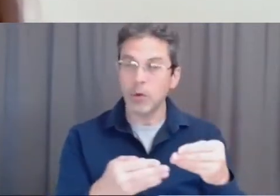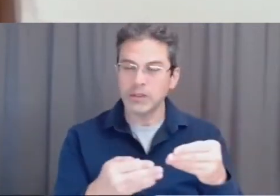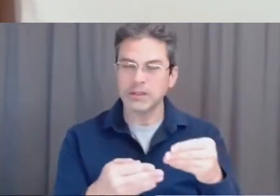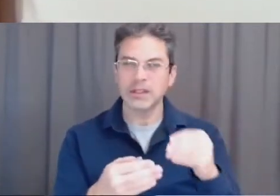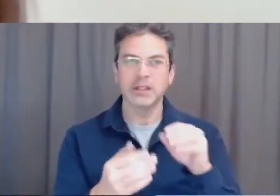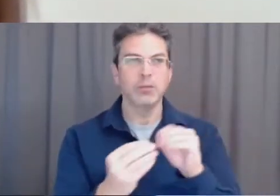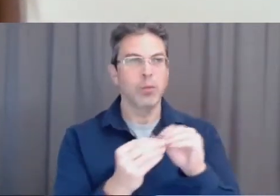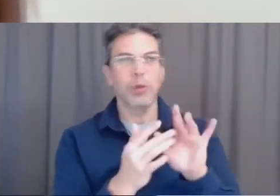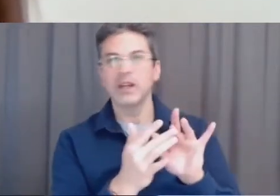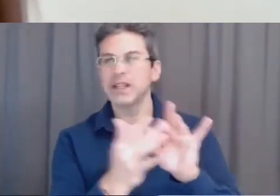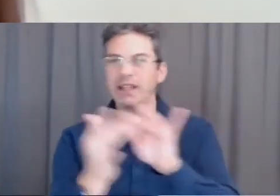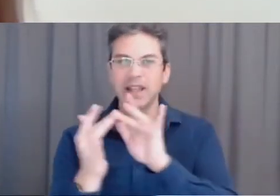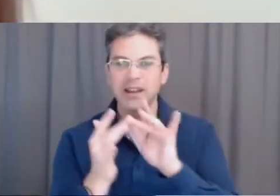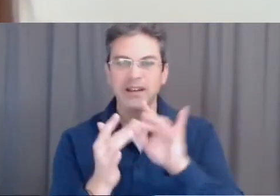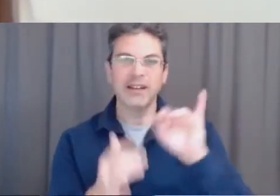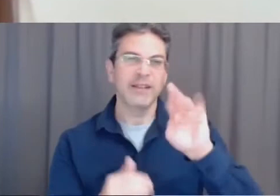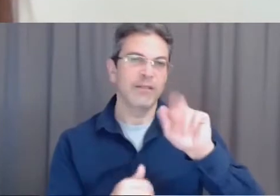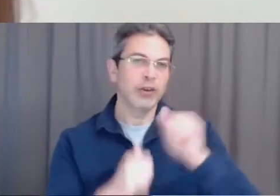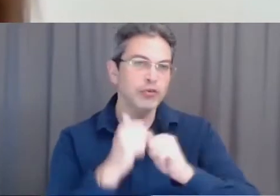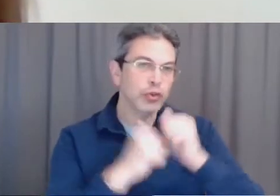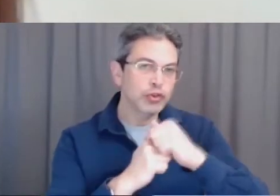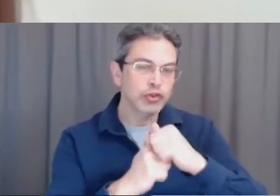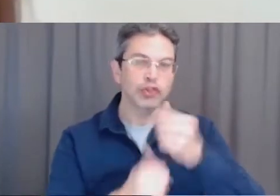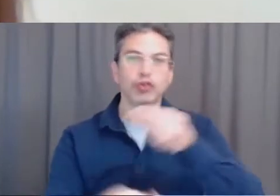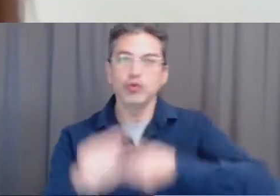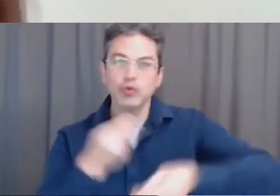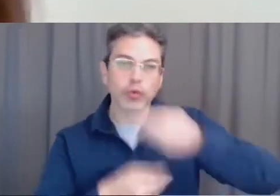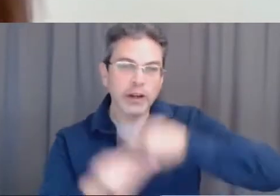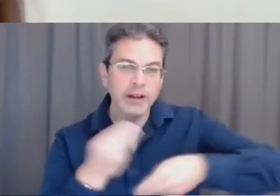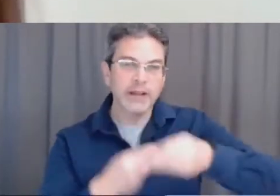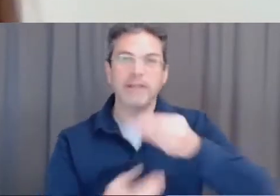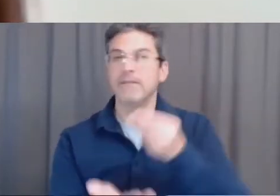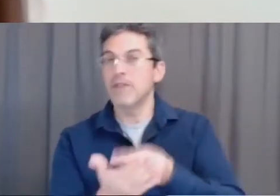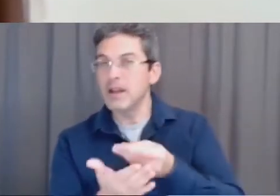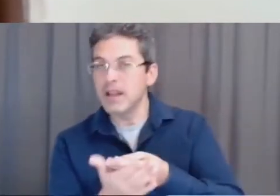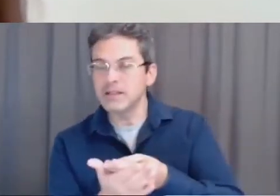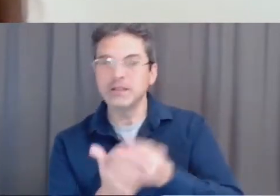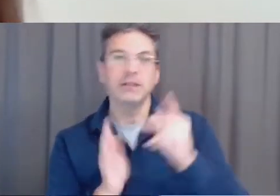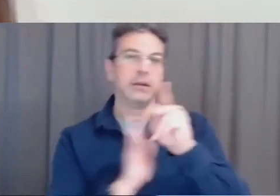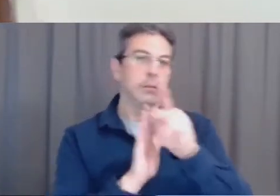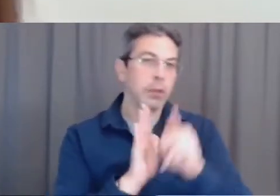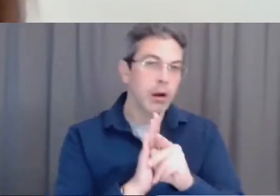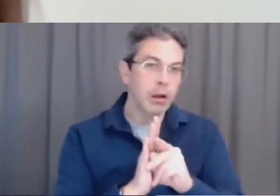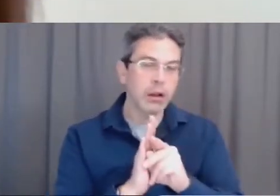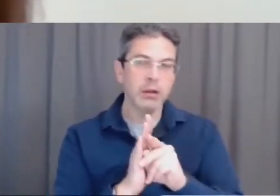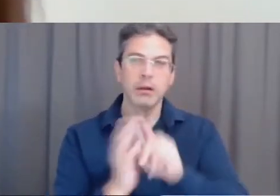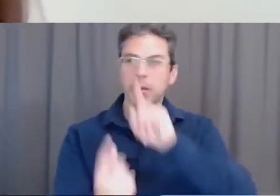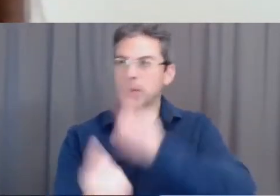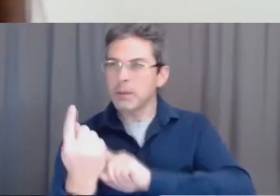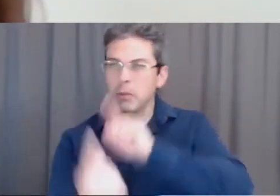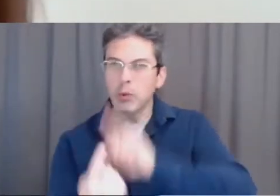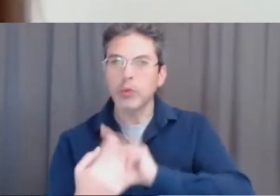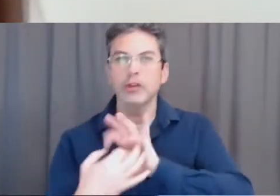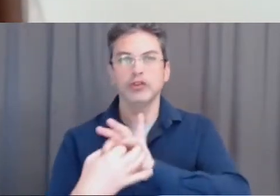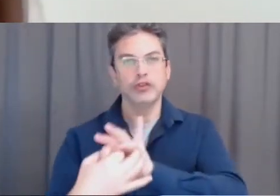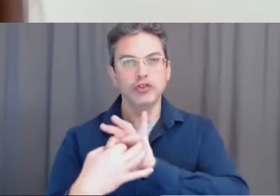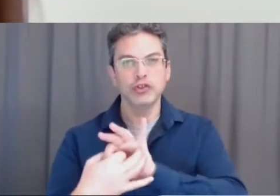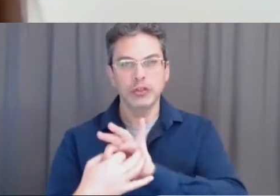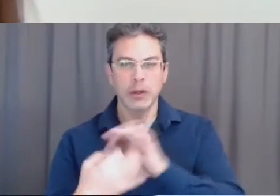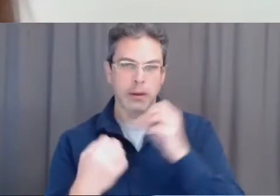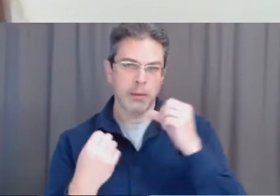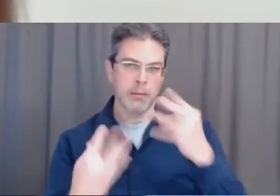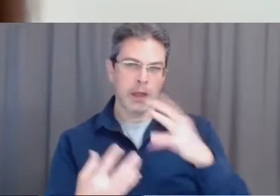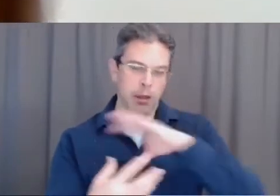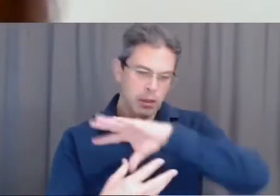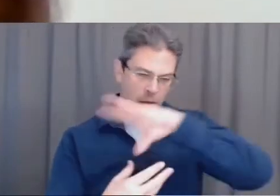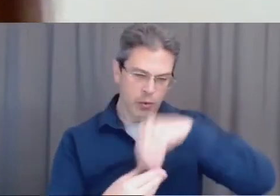of infrastructure, trade, finance, policy, people-to-people relations, you know, many different aspects of relations with the rest